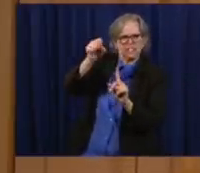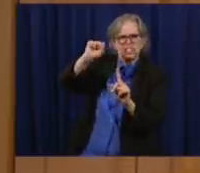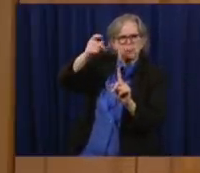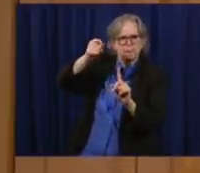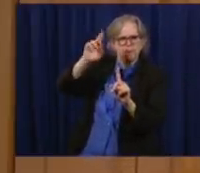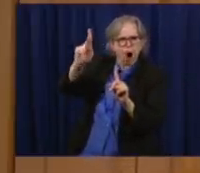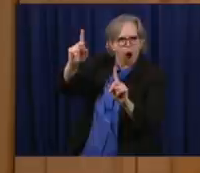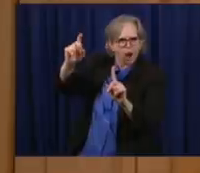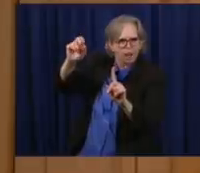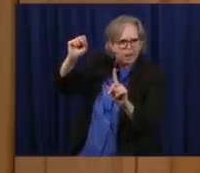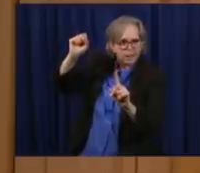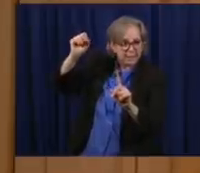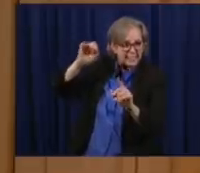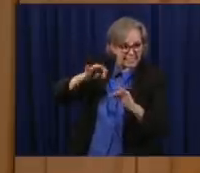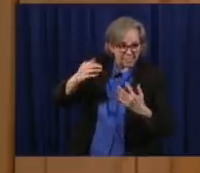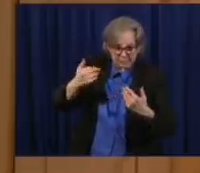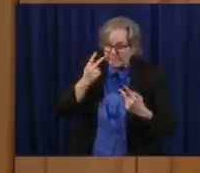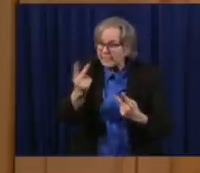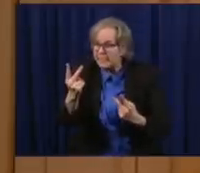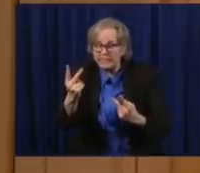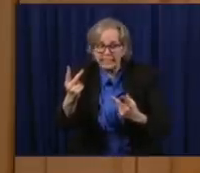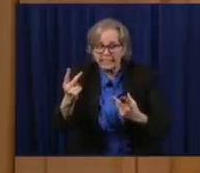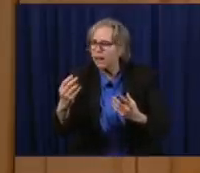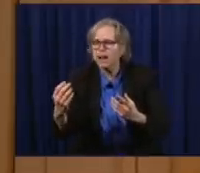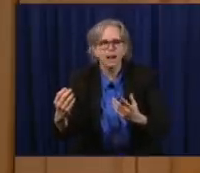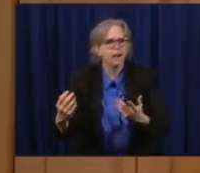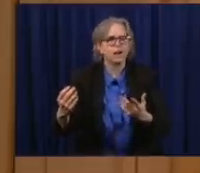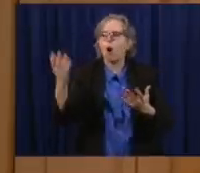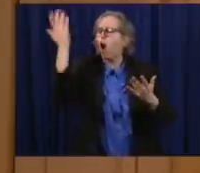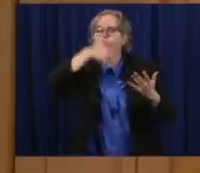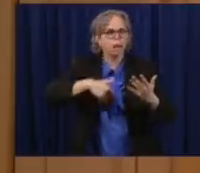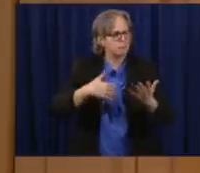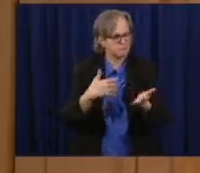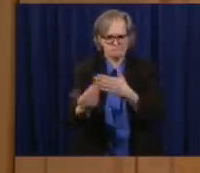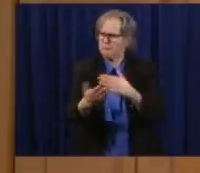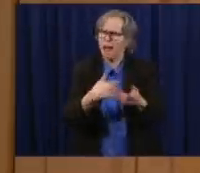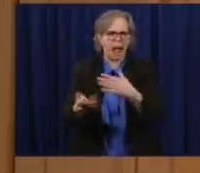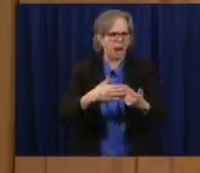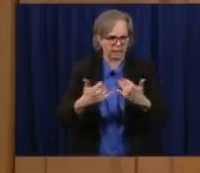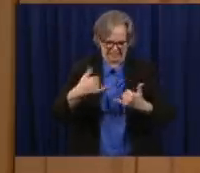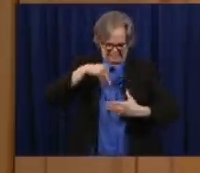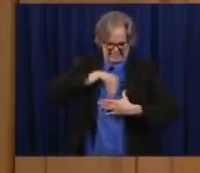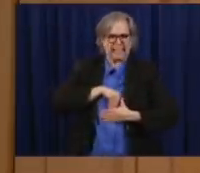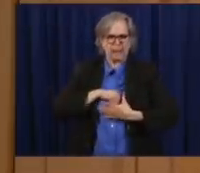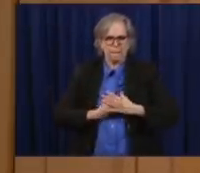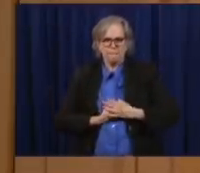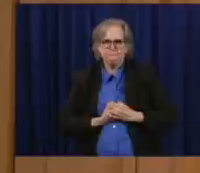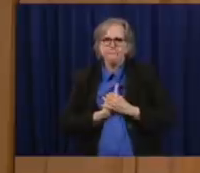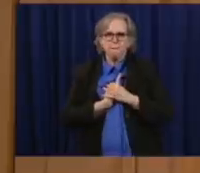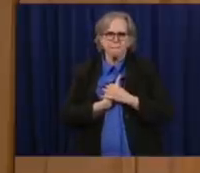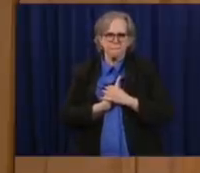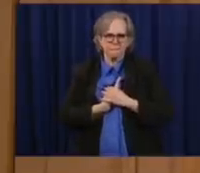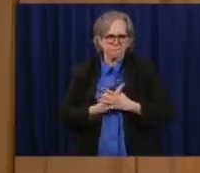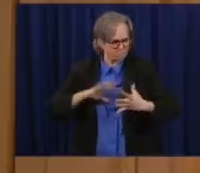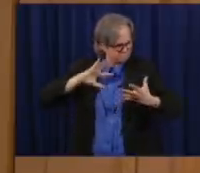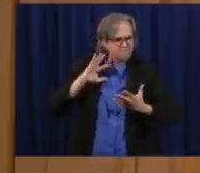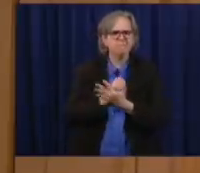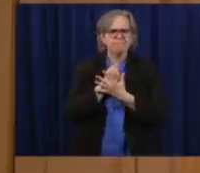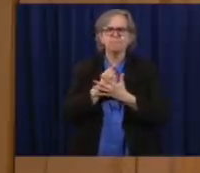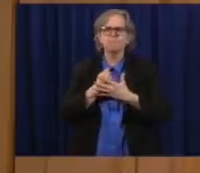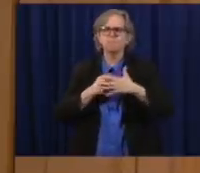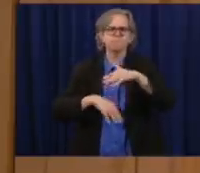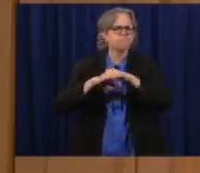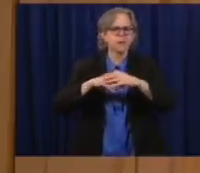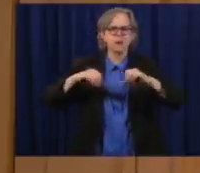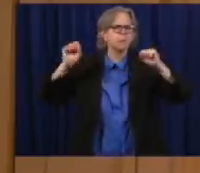just already in this journey seen so many things made possible that were not possible before. And we will